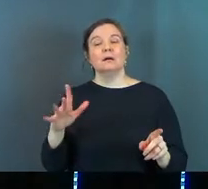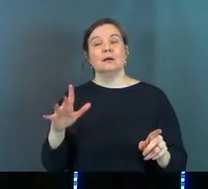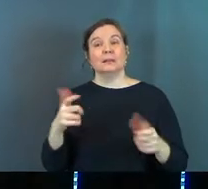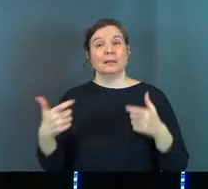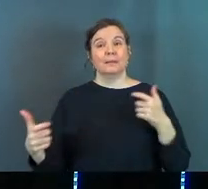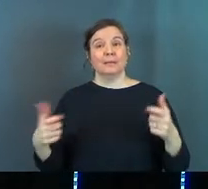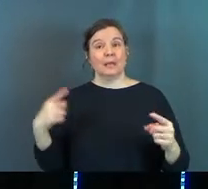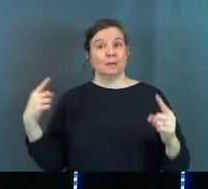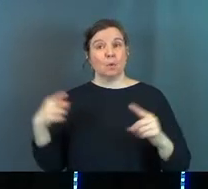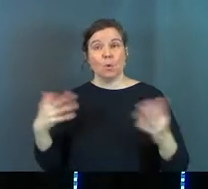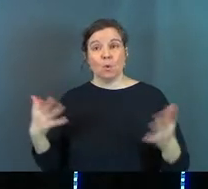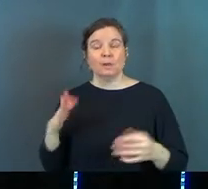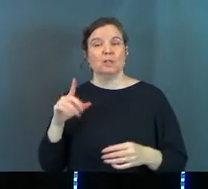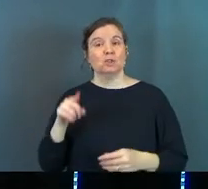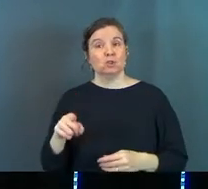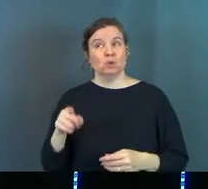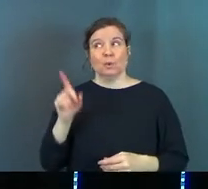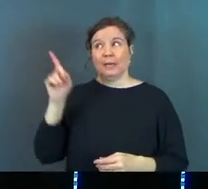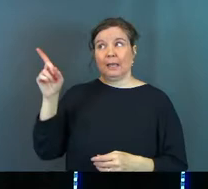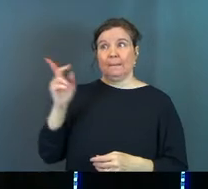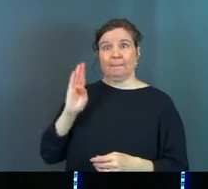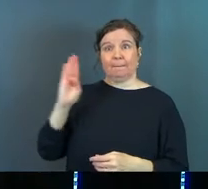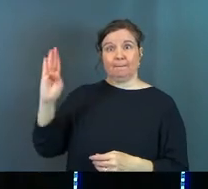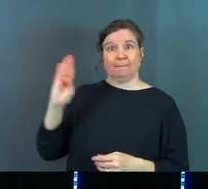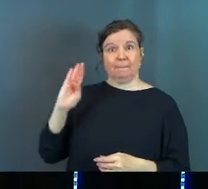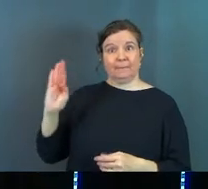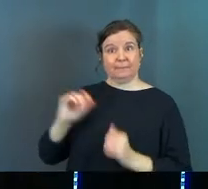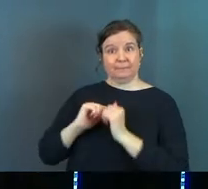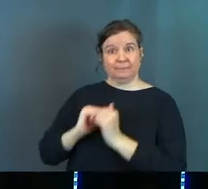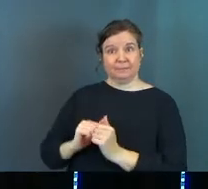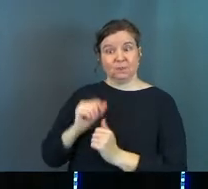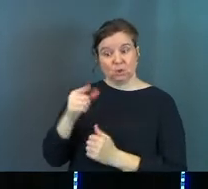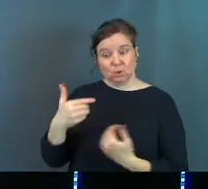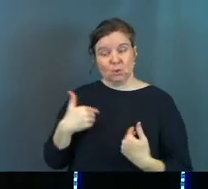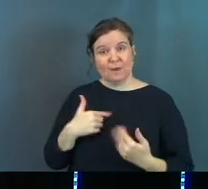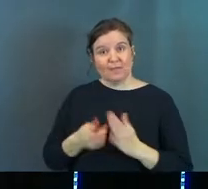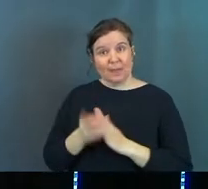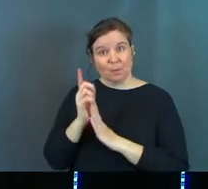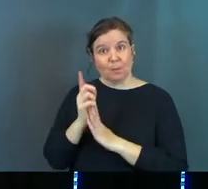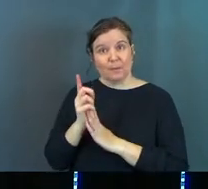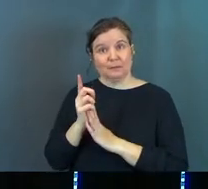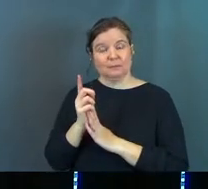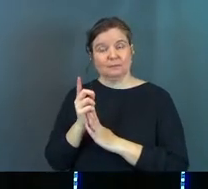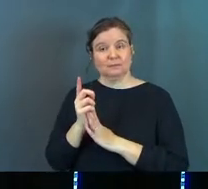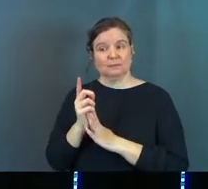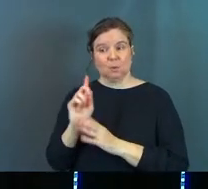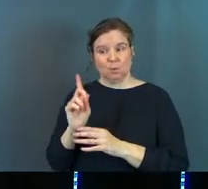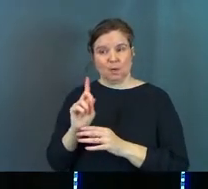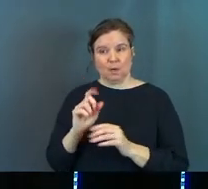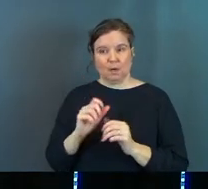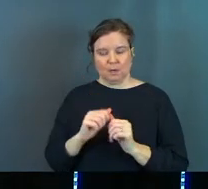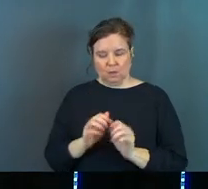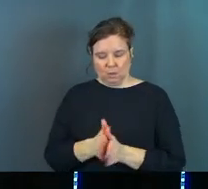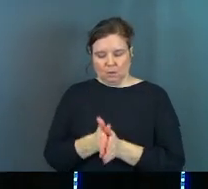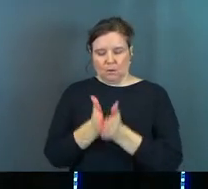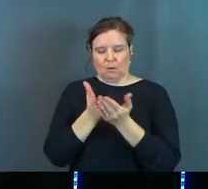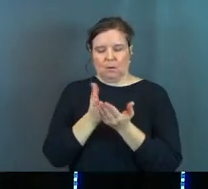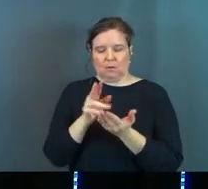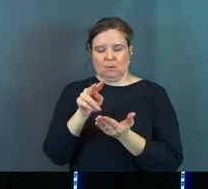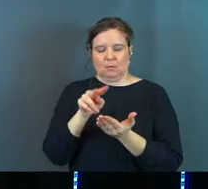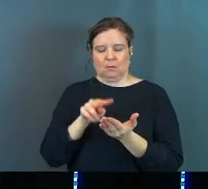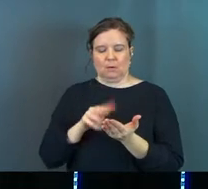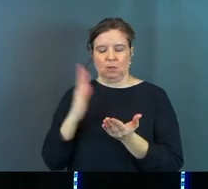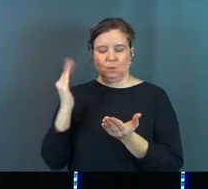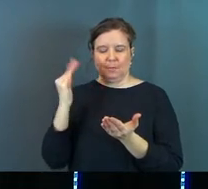the big point is that it's you and Him, and that you're having that moment where you're opening this thing up, and